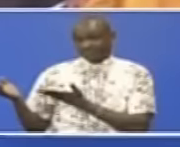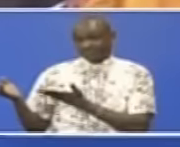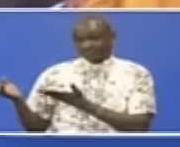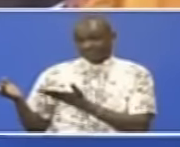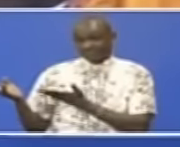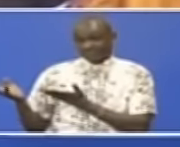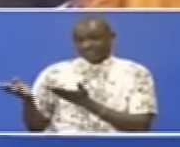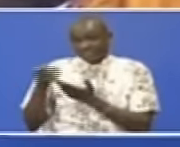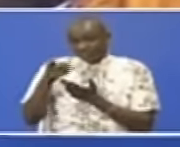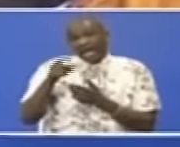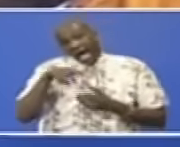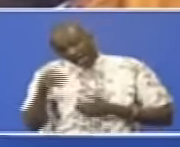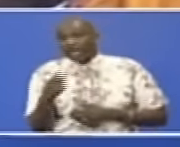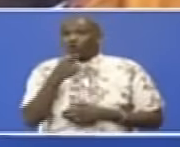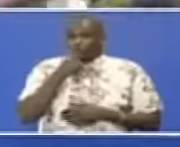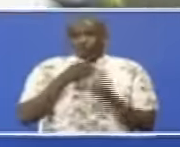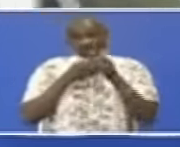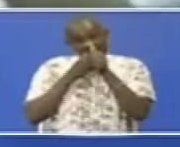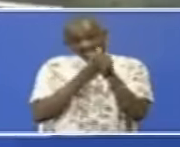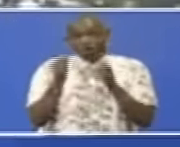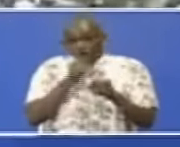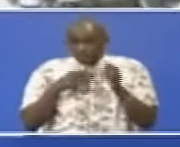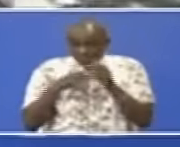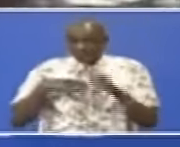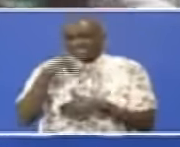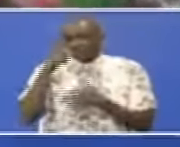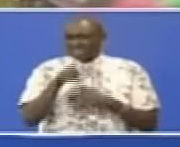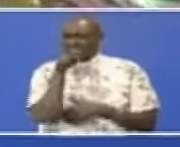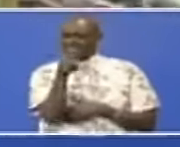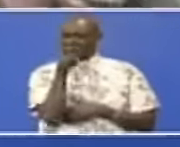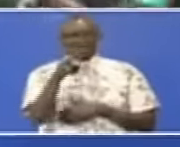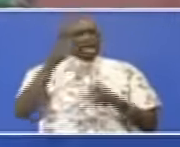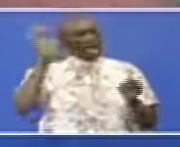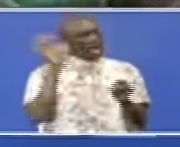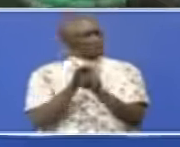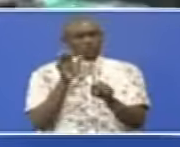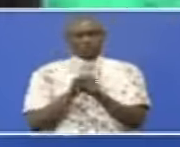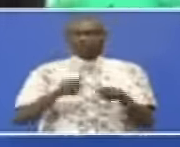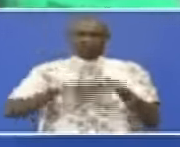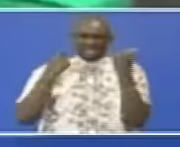and to some of the Luo elders, this was a little too much.